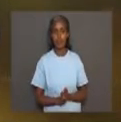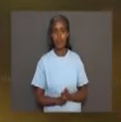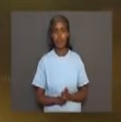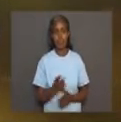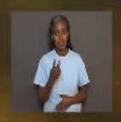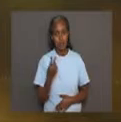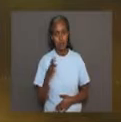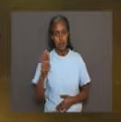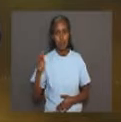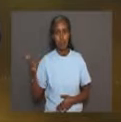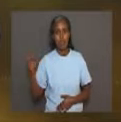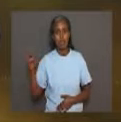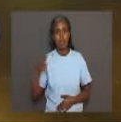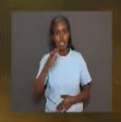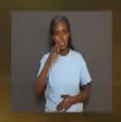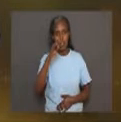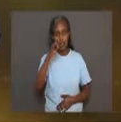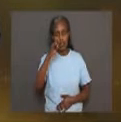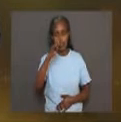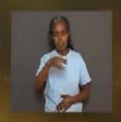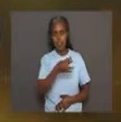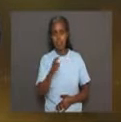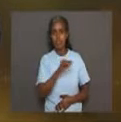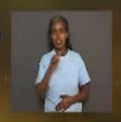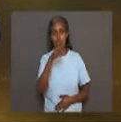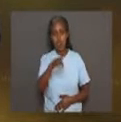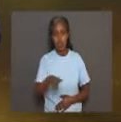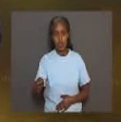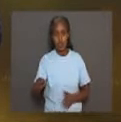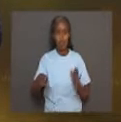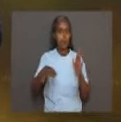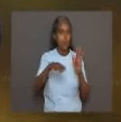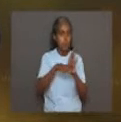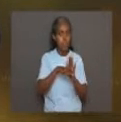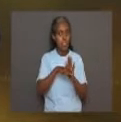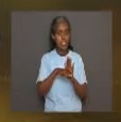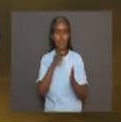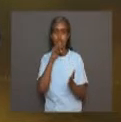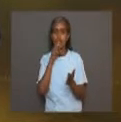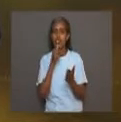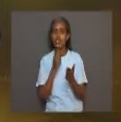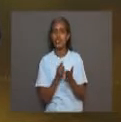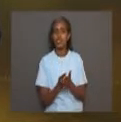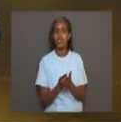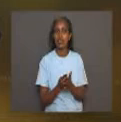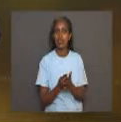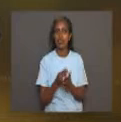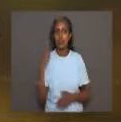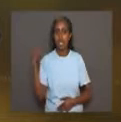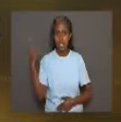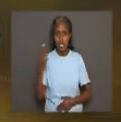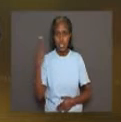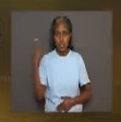Both bar charts and histograms represent data by